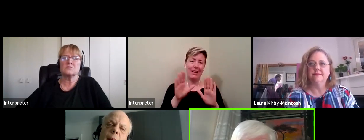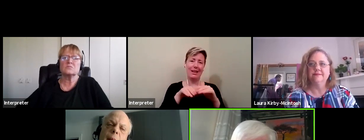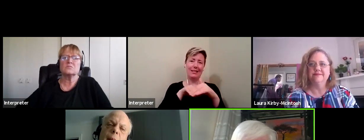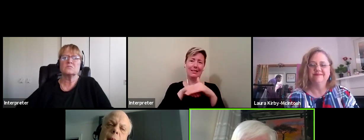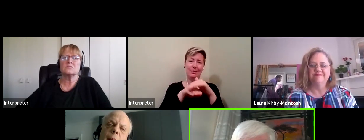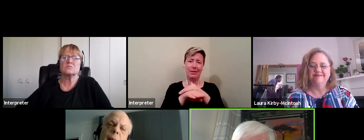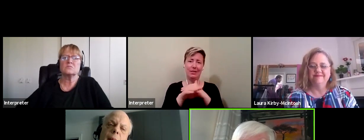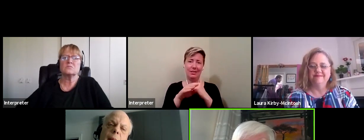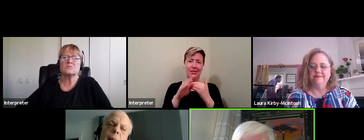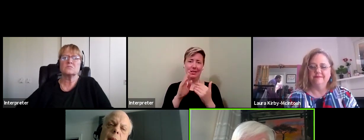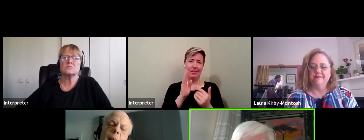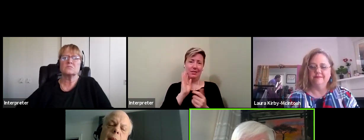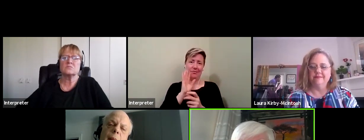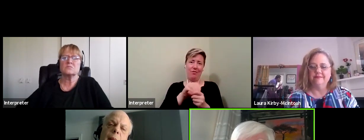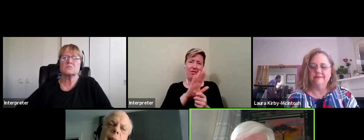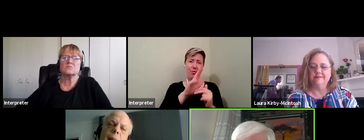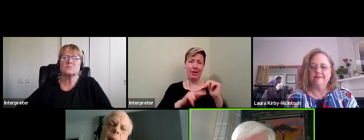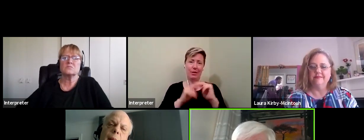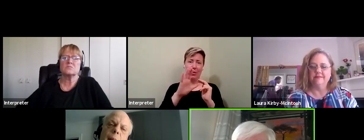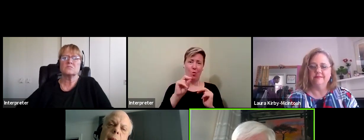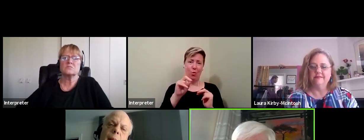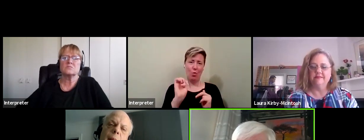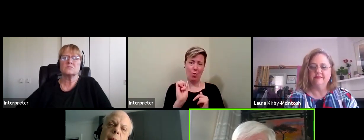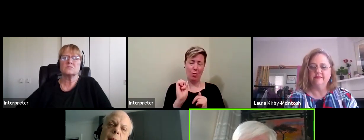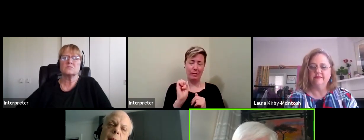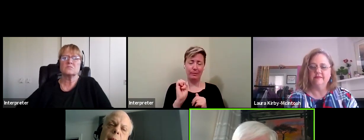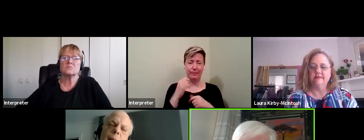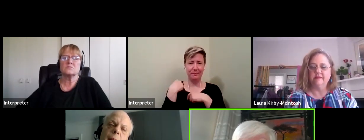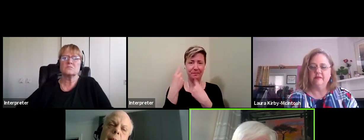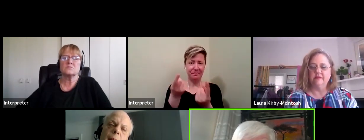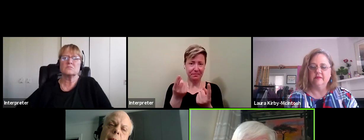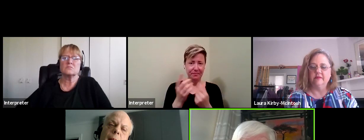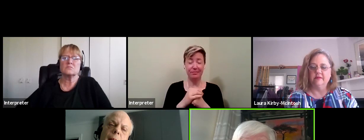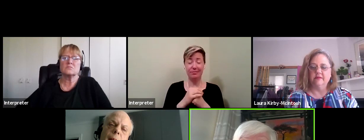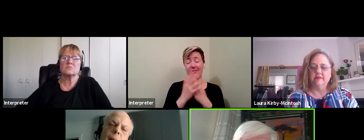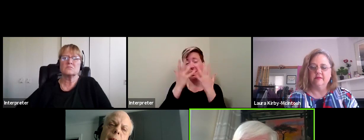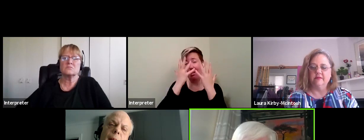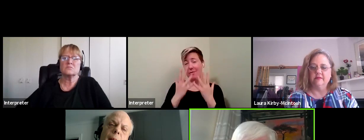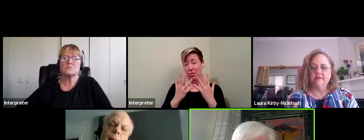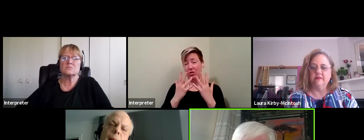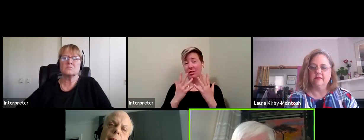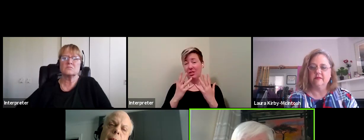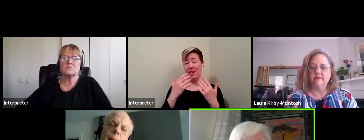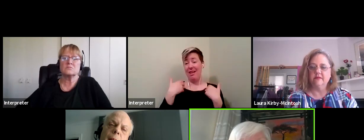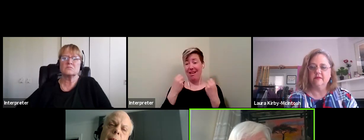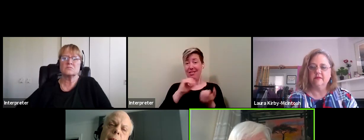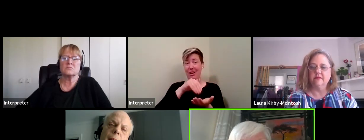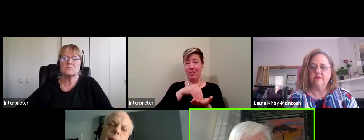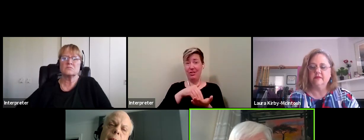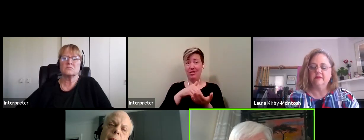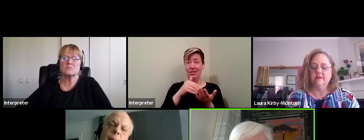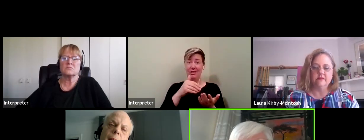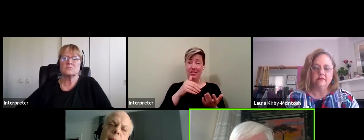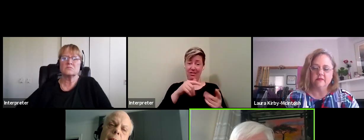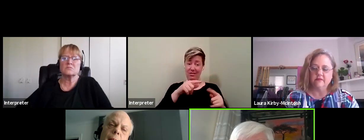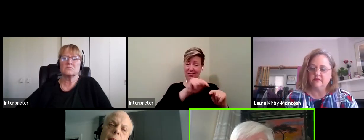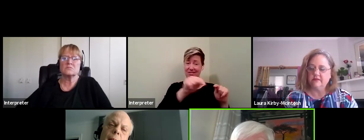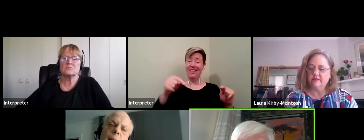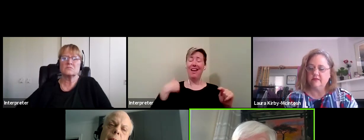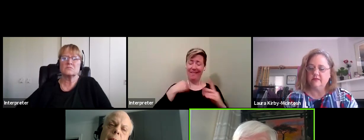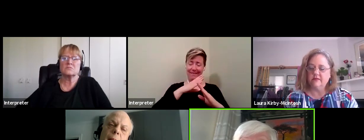into the building code. So unfortunately, we find there's a lot of barriers within the healthcare system. And if I can explain that, that's